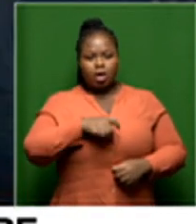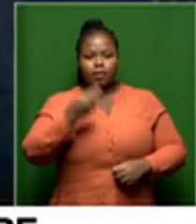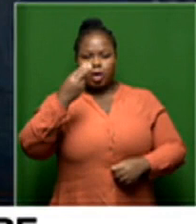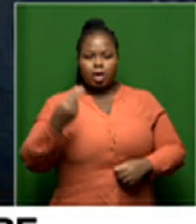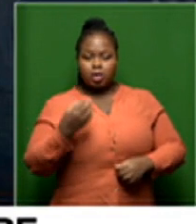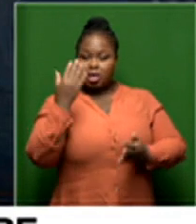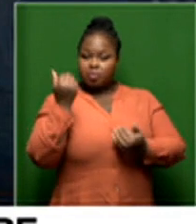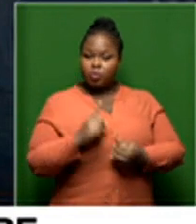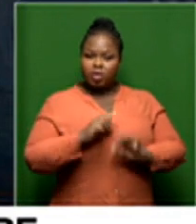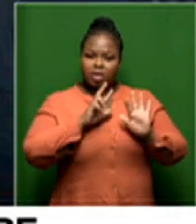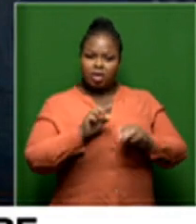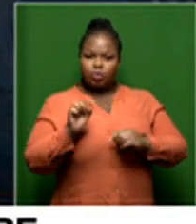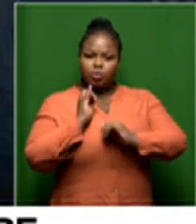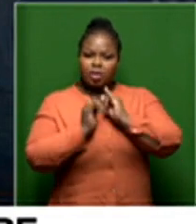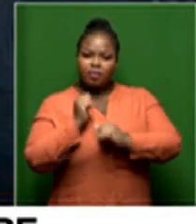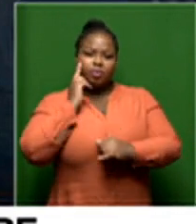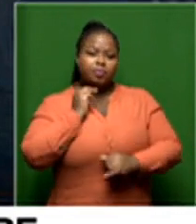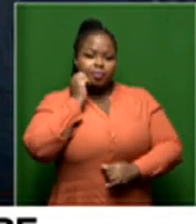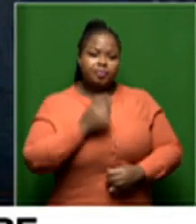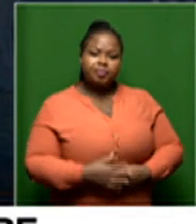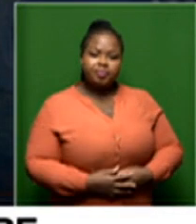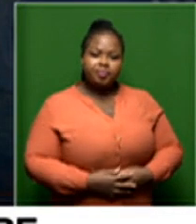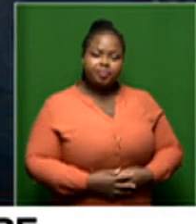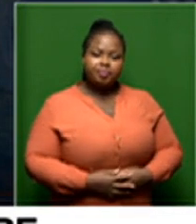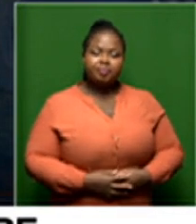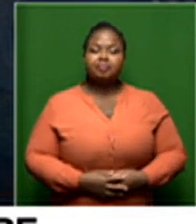the 4 days between the 8th and the 11th of November.